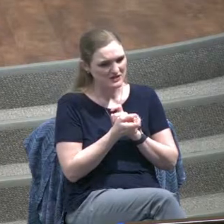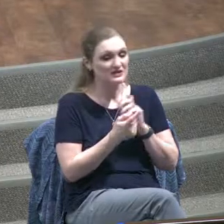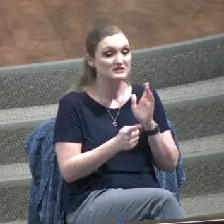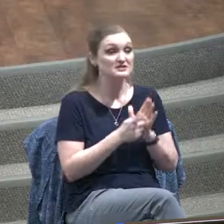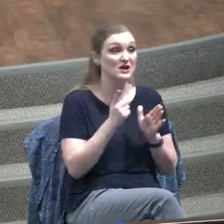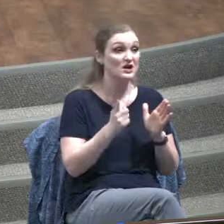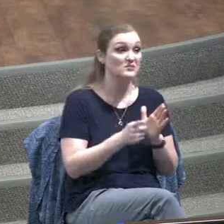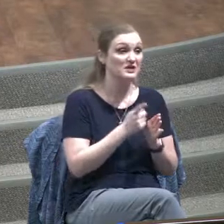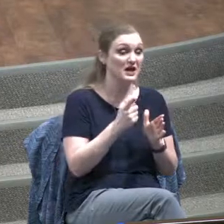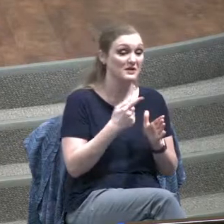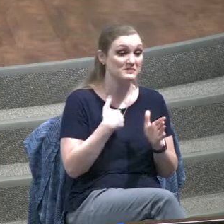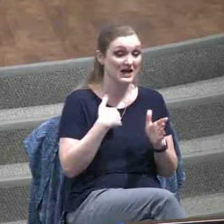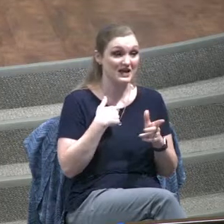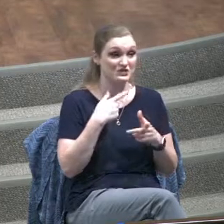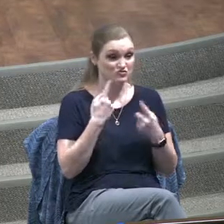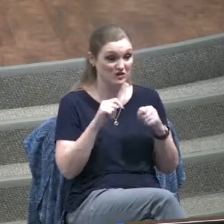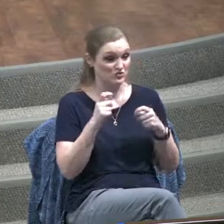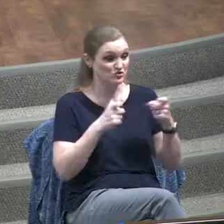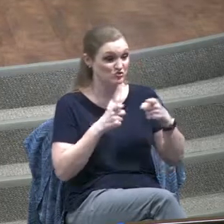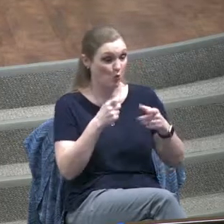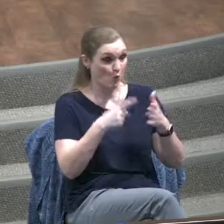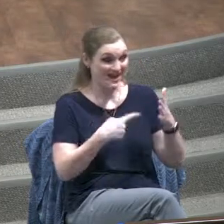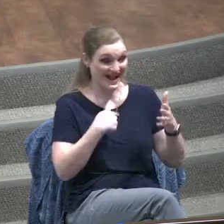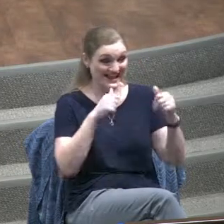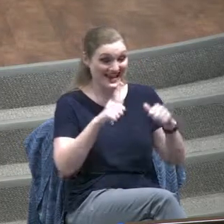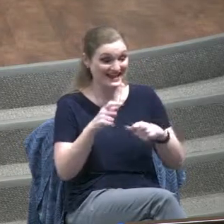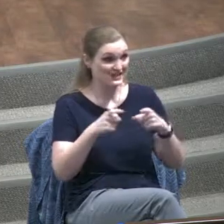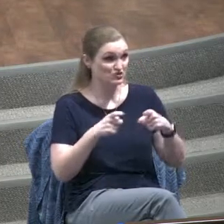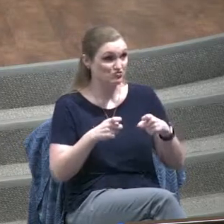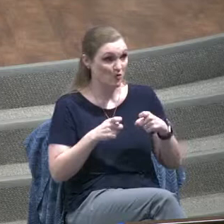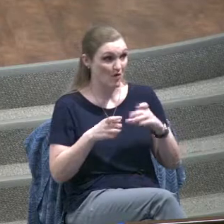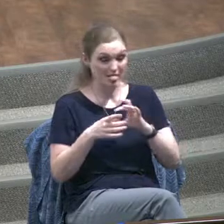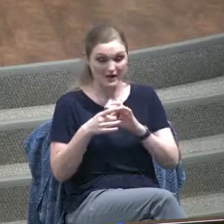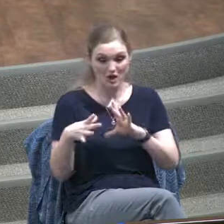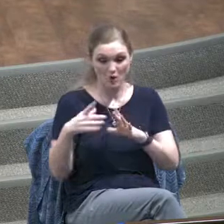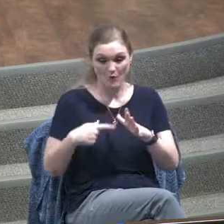the thing to do. Control what you can control and let go of what you have to.